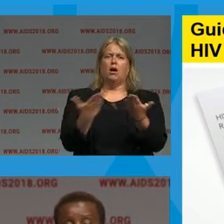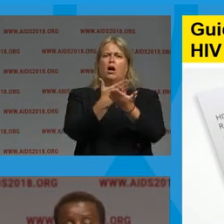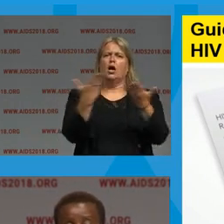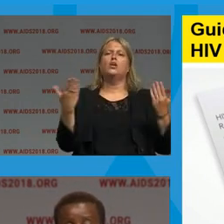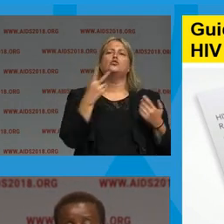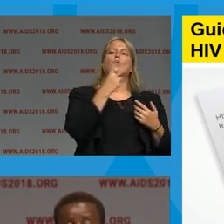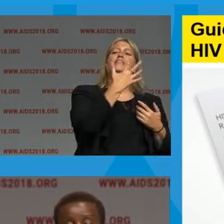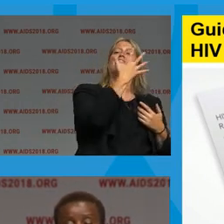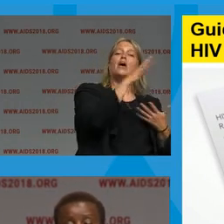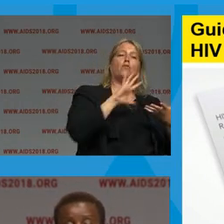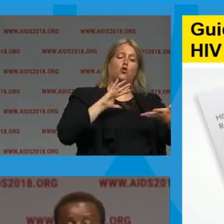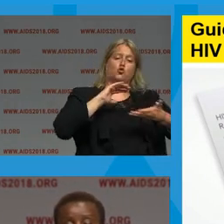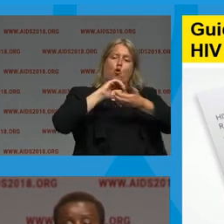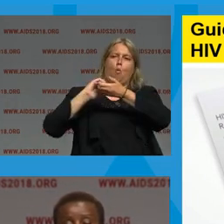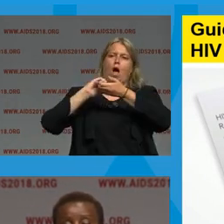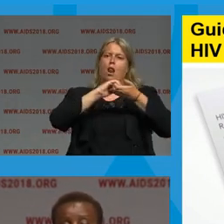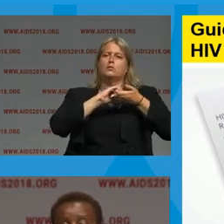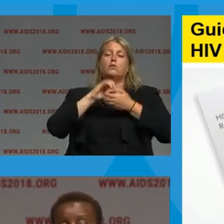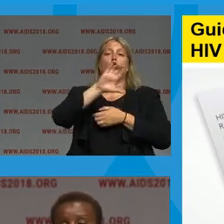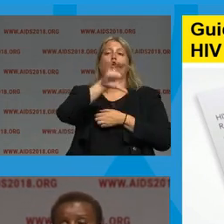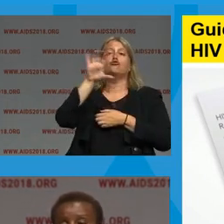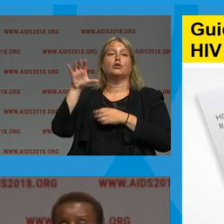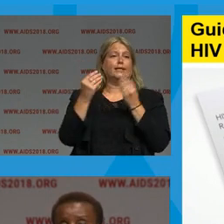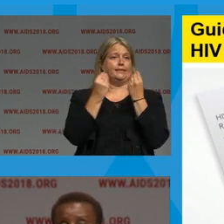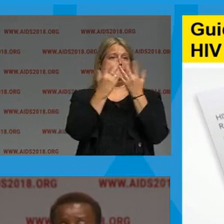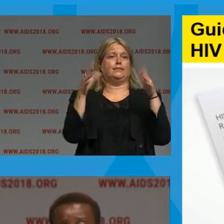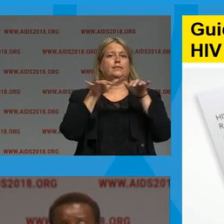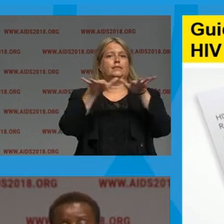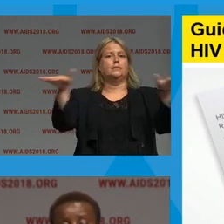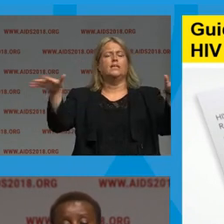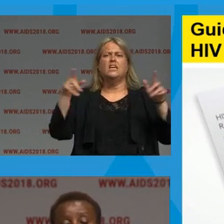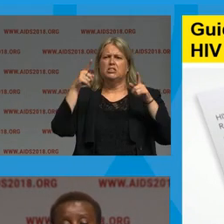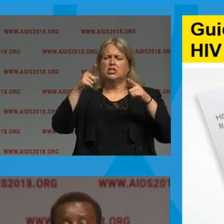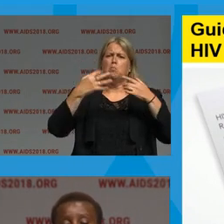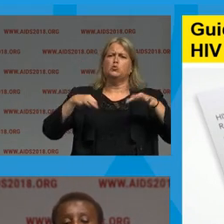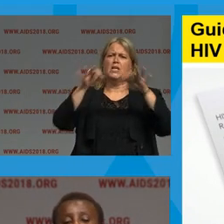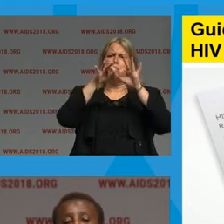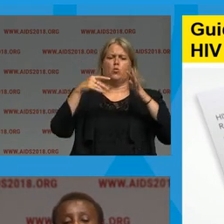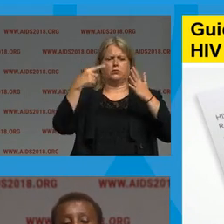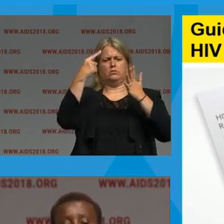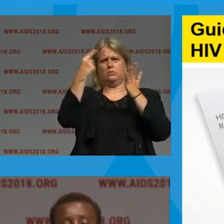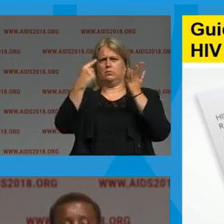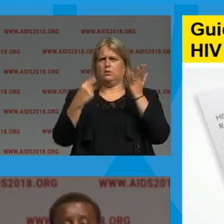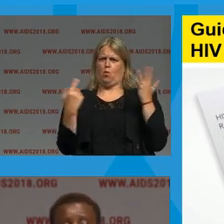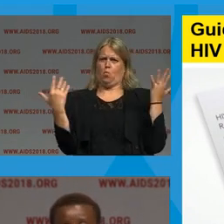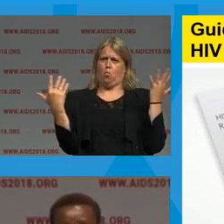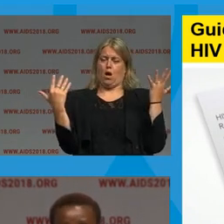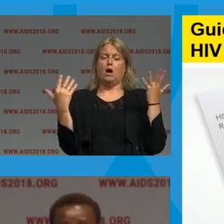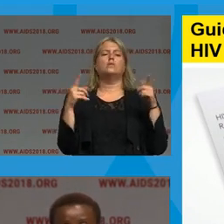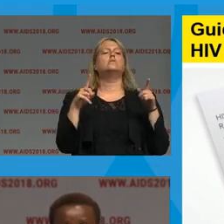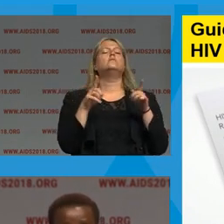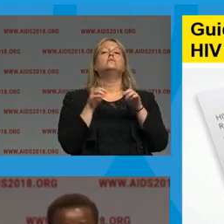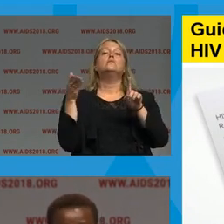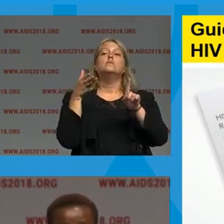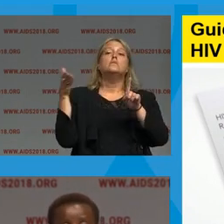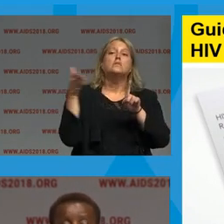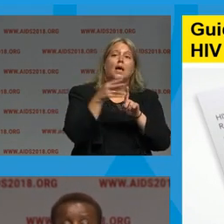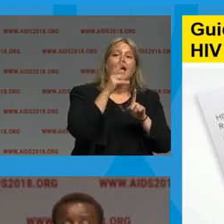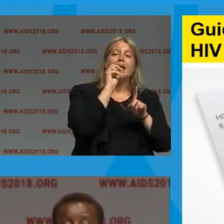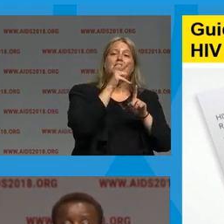coalition countries. It looks at the key things that must be done to deliver HIV prevention at